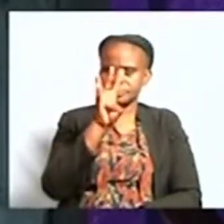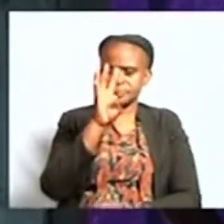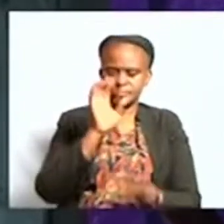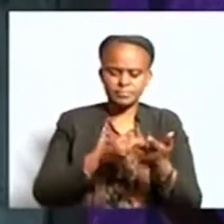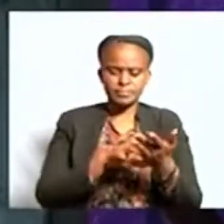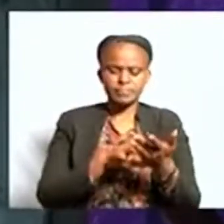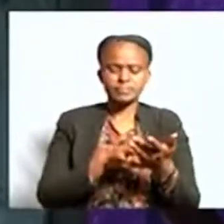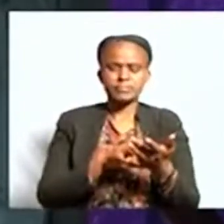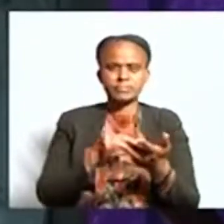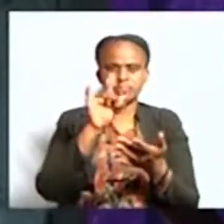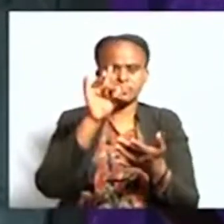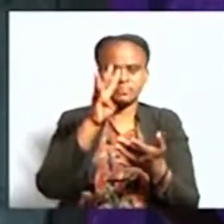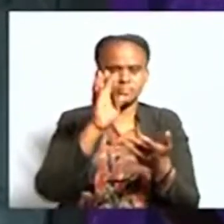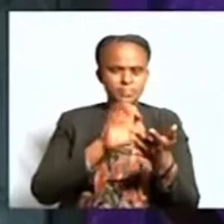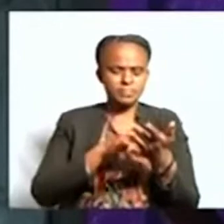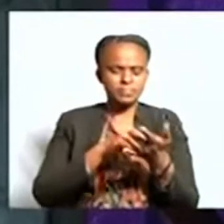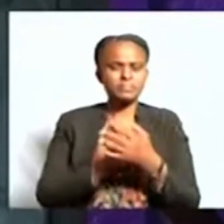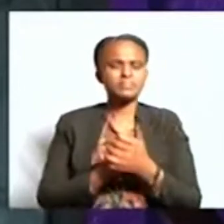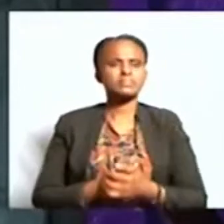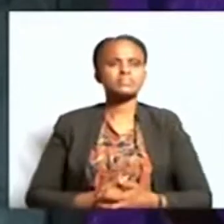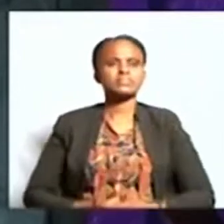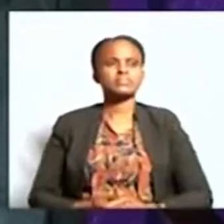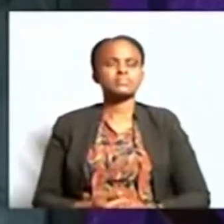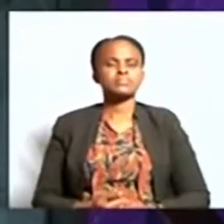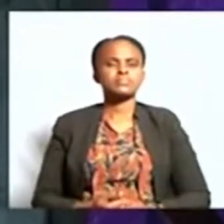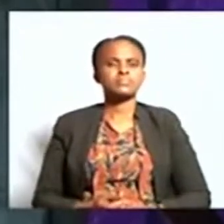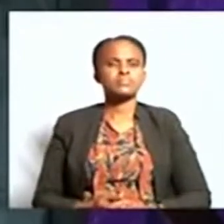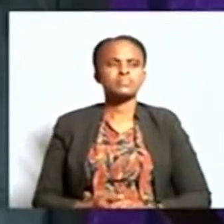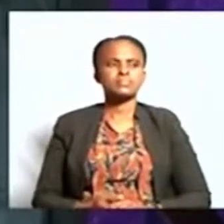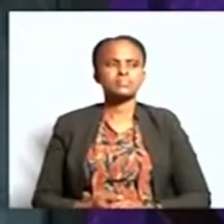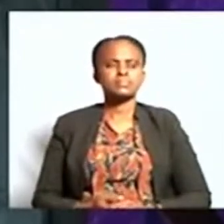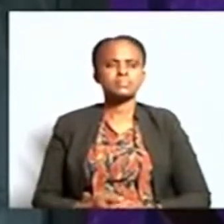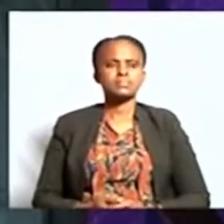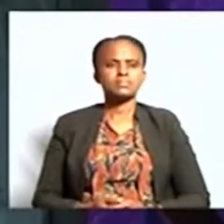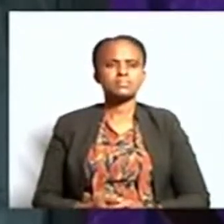84,000. Come again? Okay.